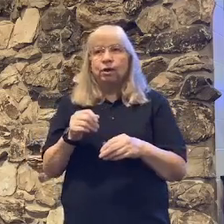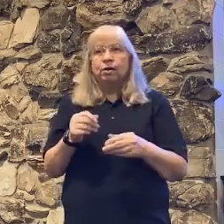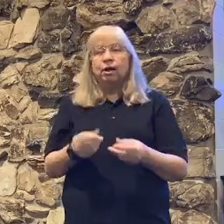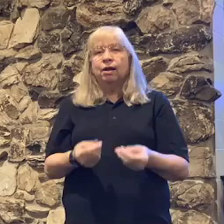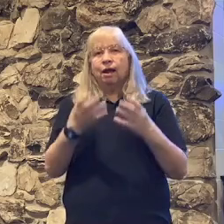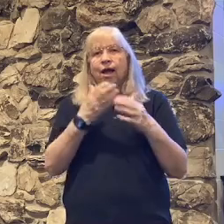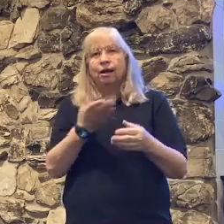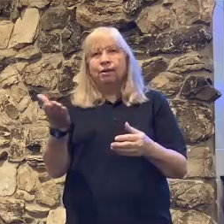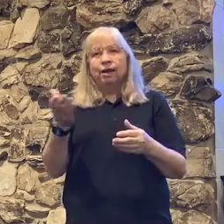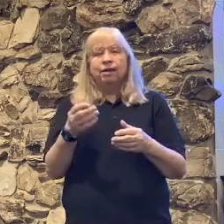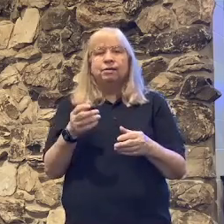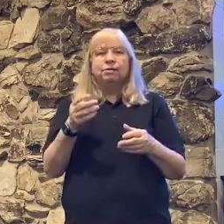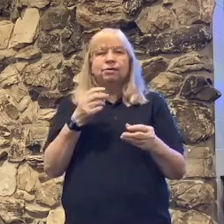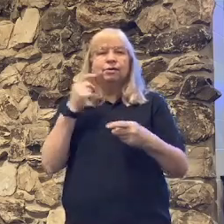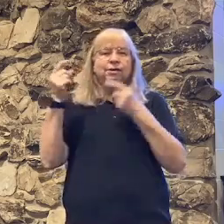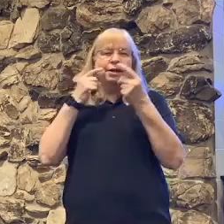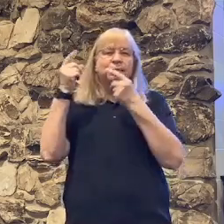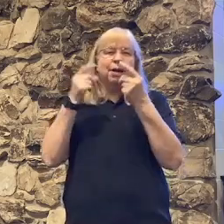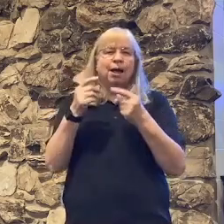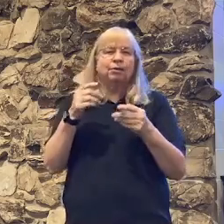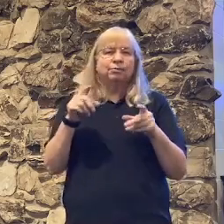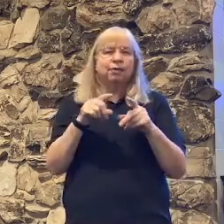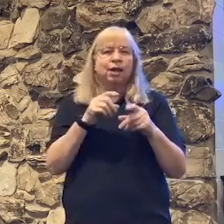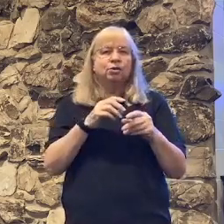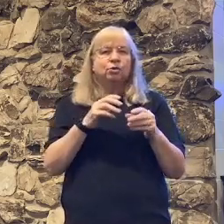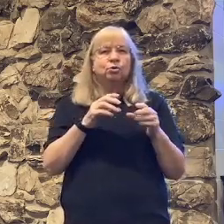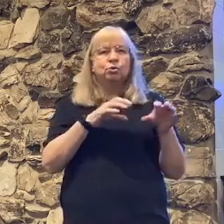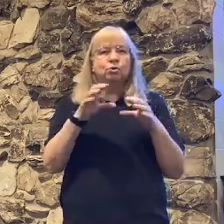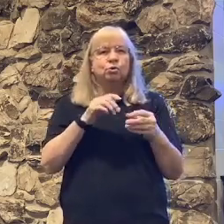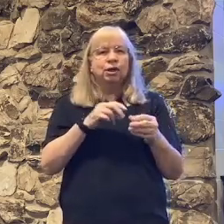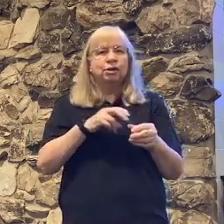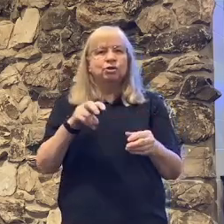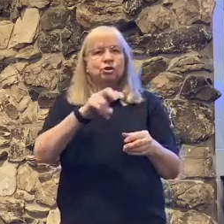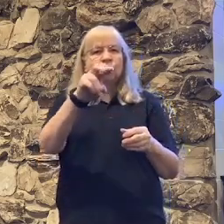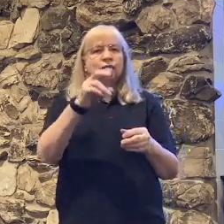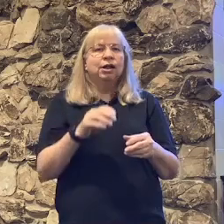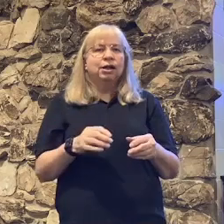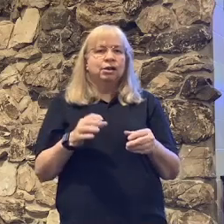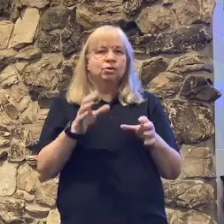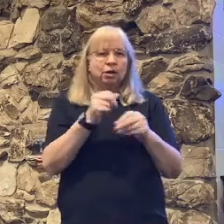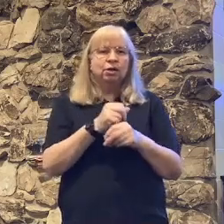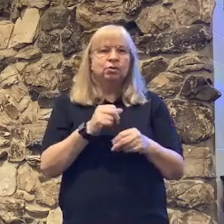of things to think about as you do this journey, right, to get to the end of the race.